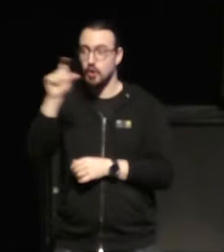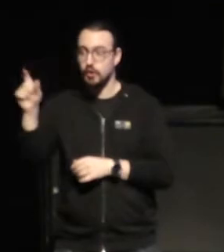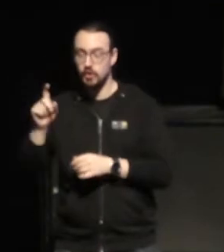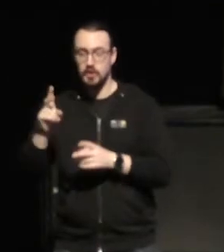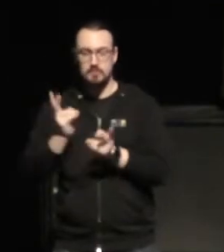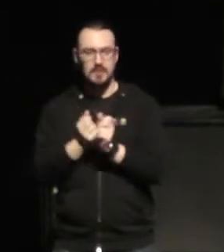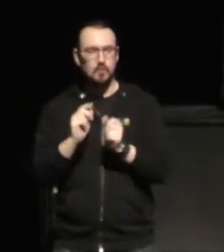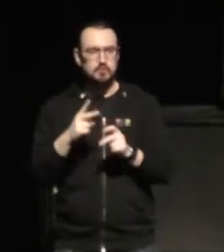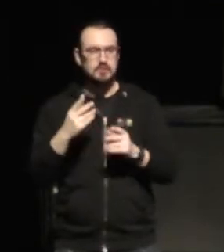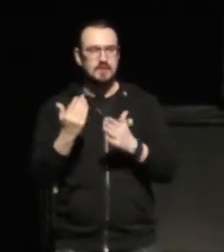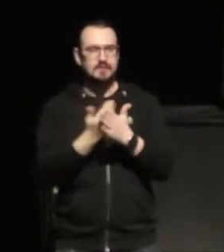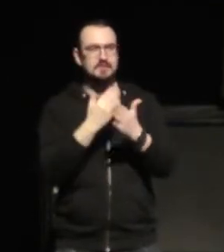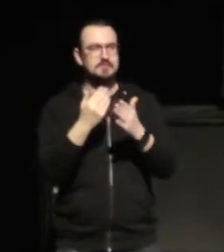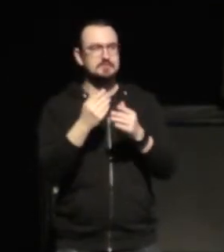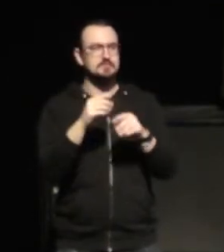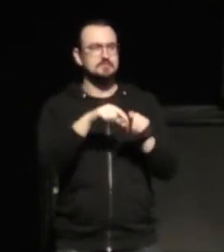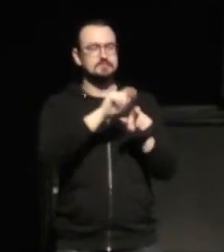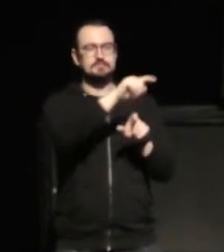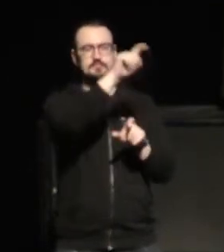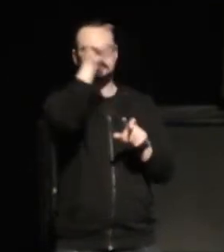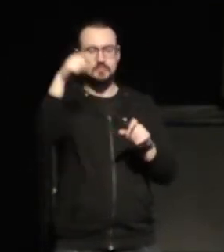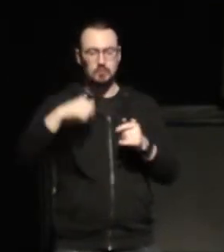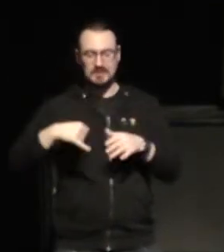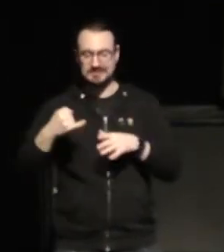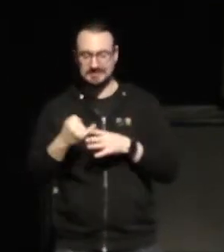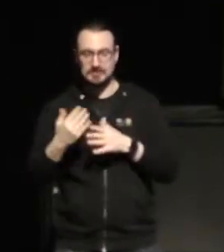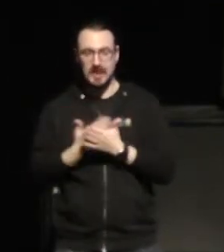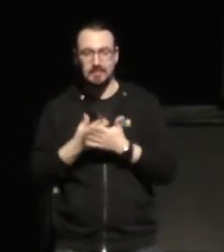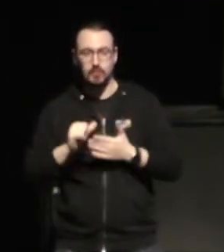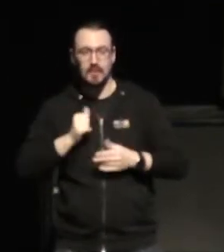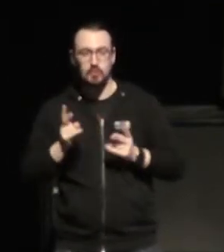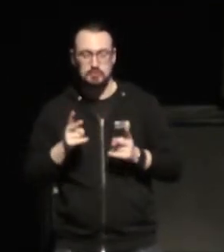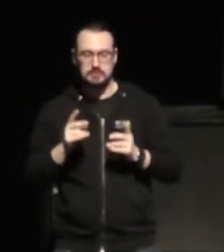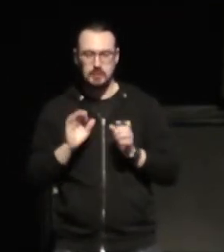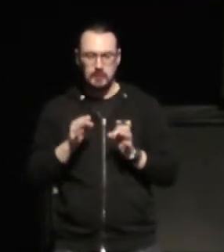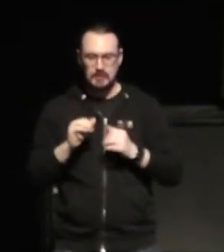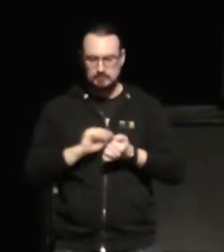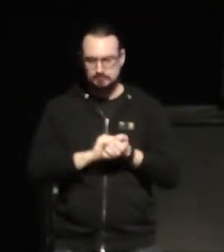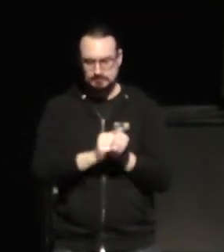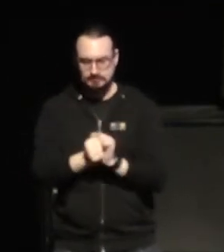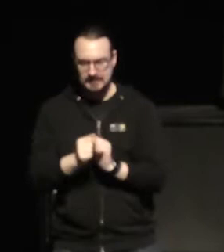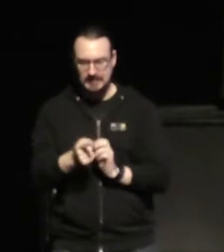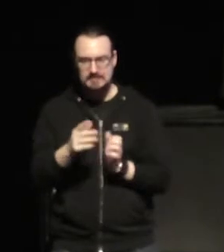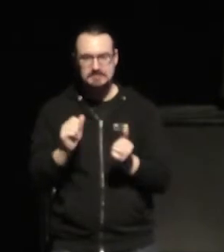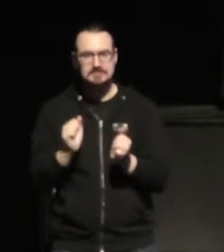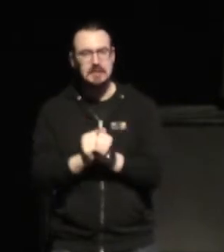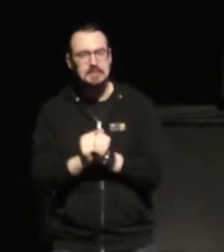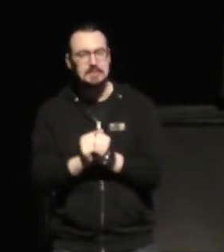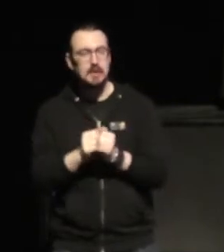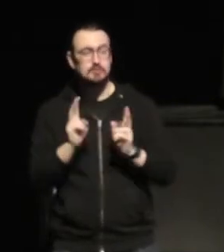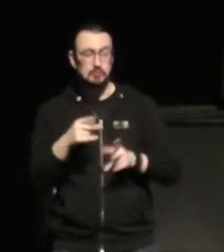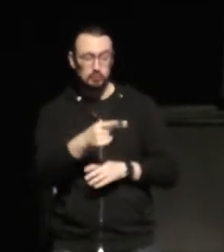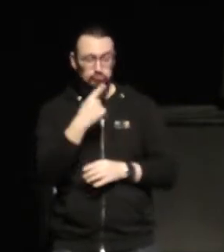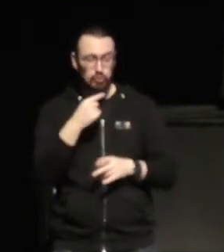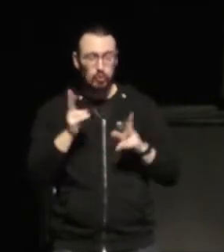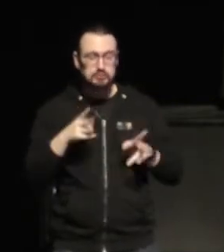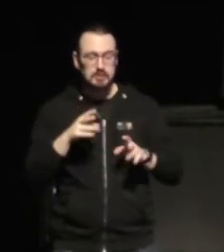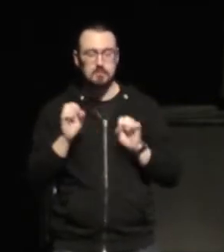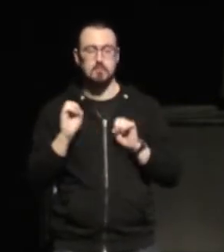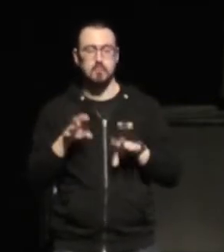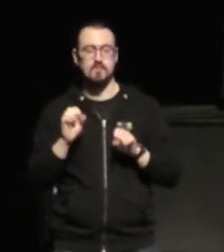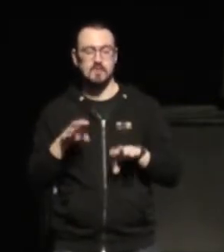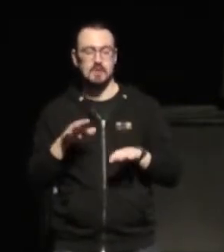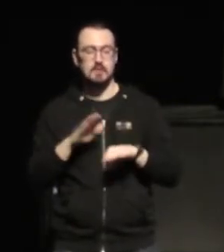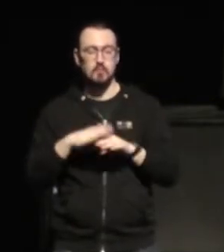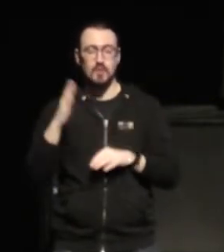also national initiatives in how to industrialize agriculture, and also, as you mentioned, the effects